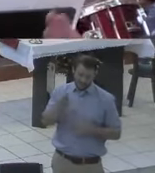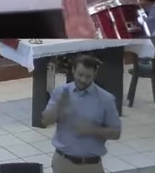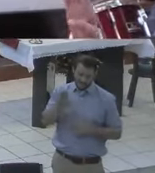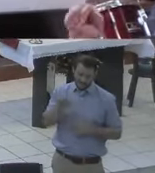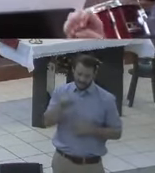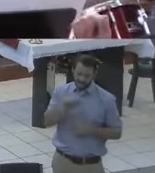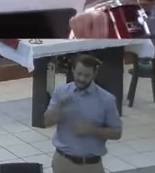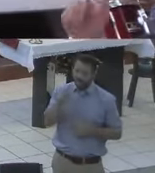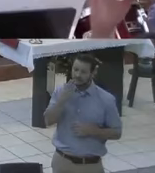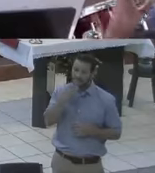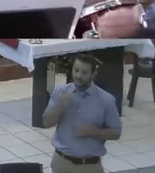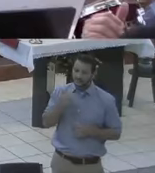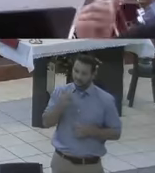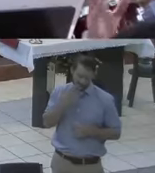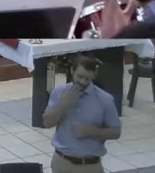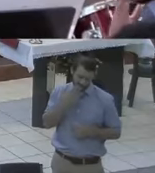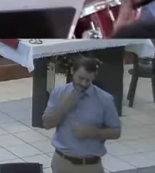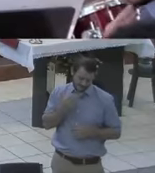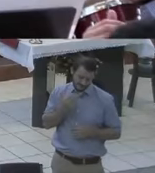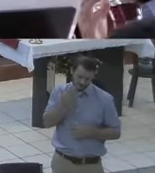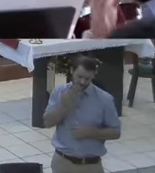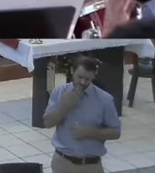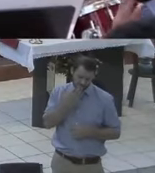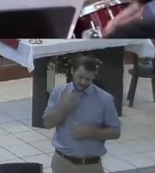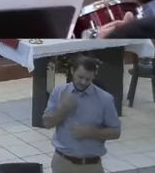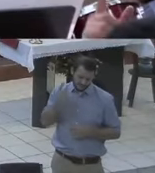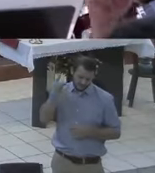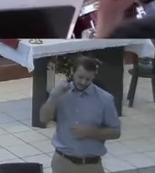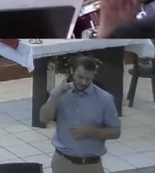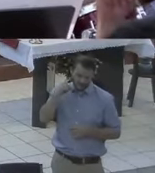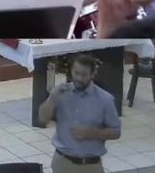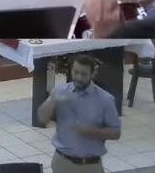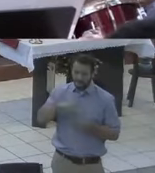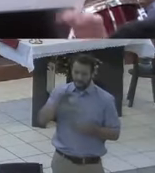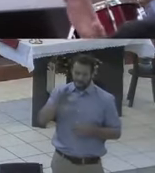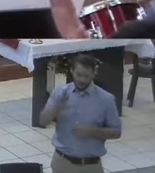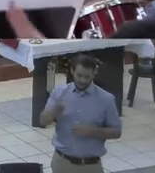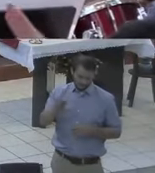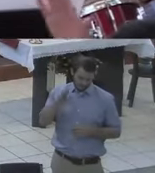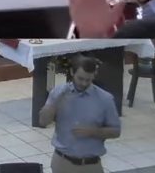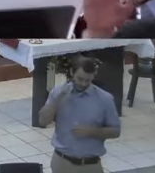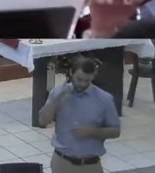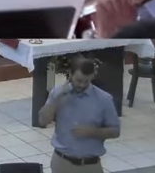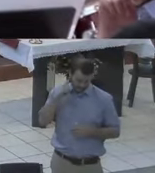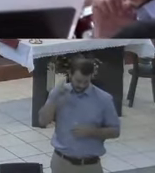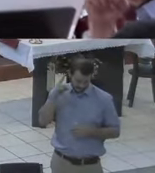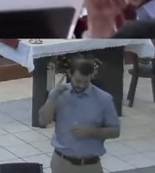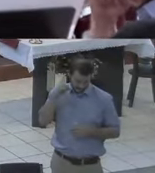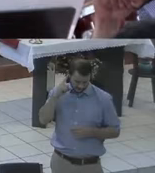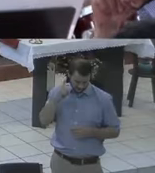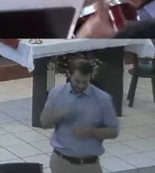A sweet, sweet sound in your